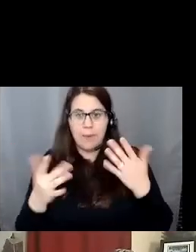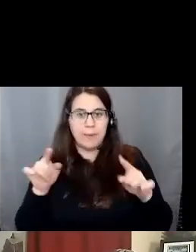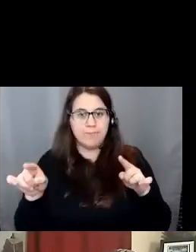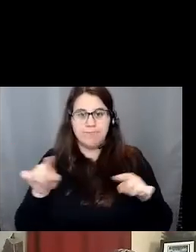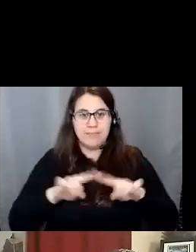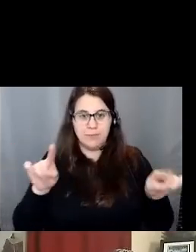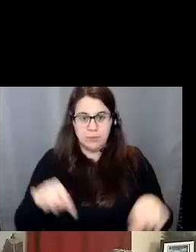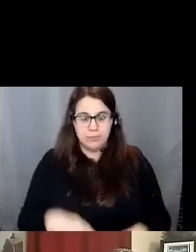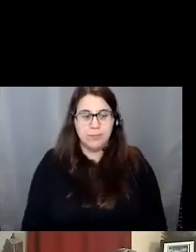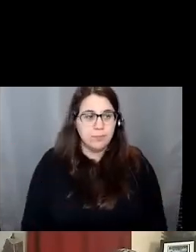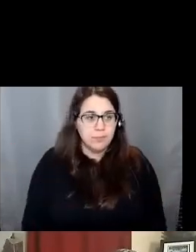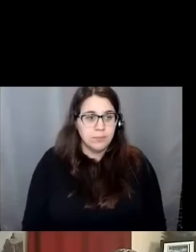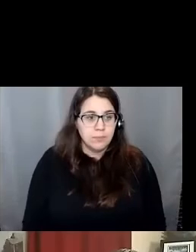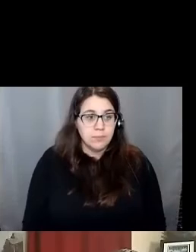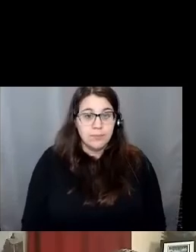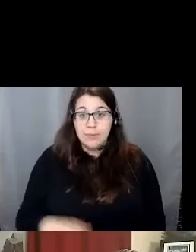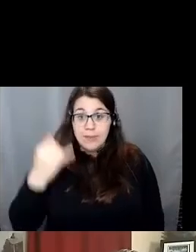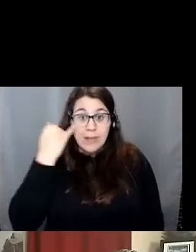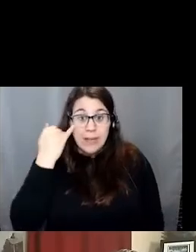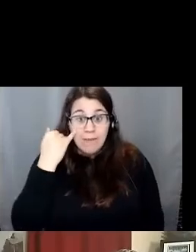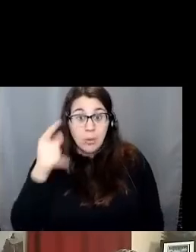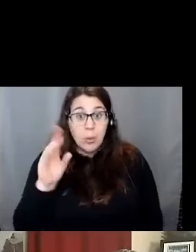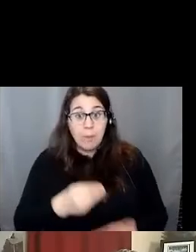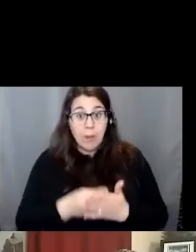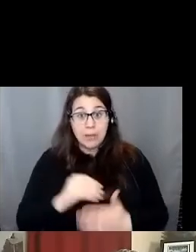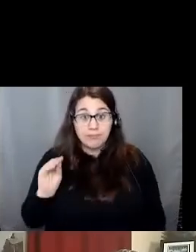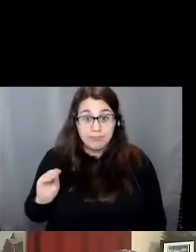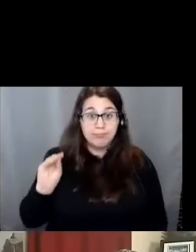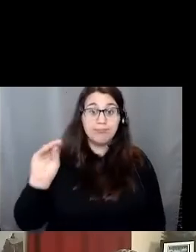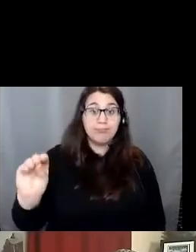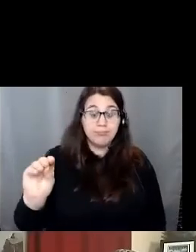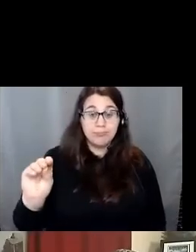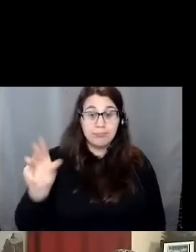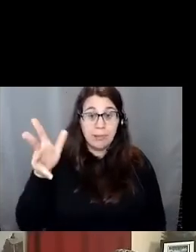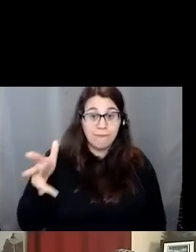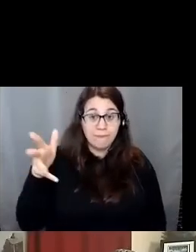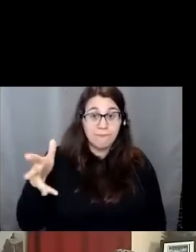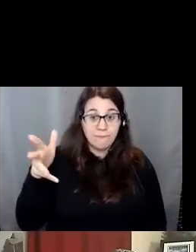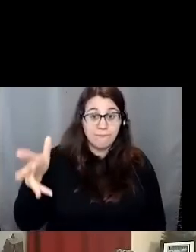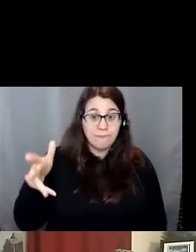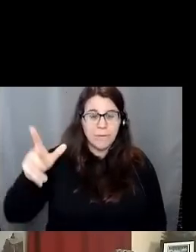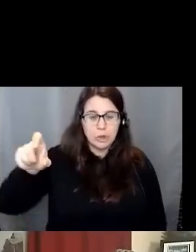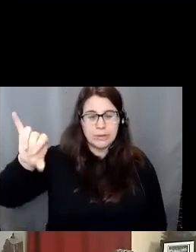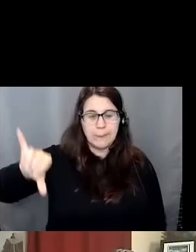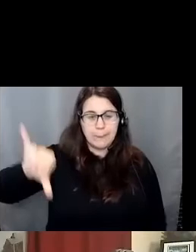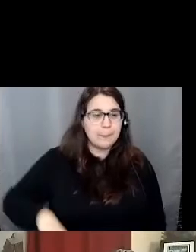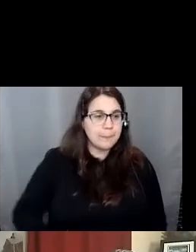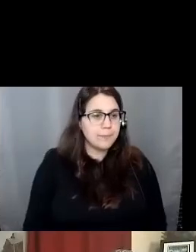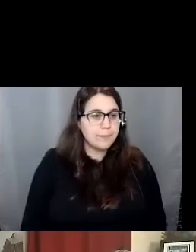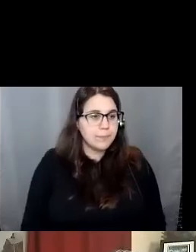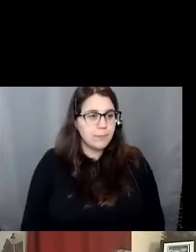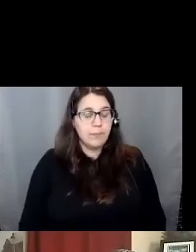If you put money in there and just leave it there for a while, most likely these numbers would be the same. You also have this link to view